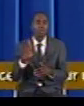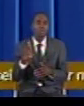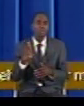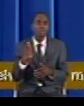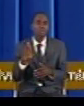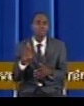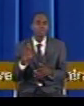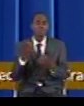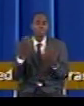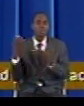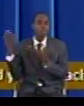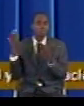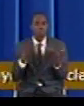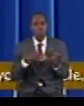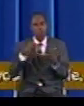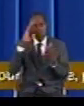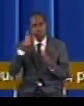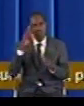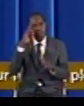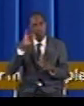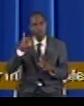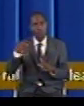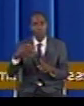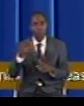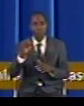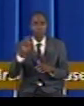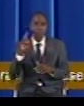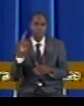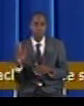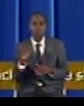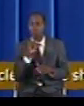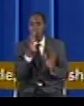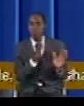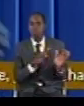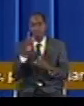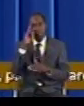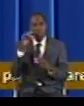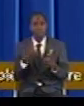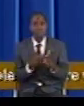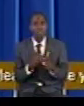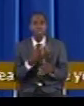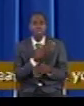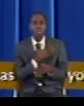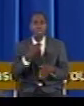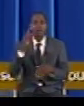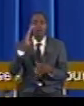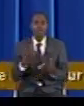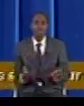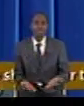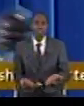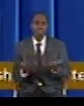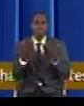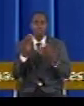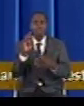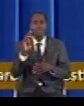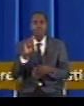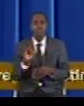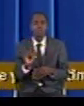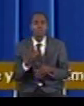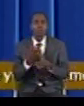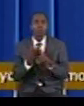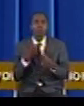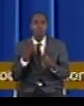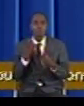students for Jesus One. I did not plan for it. And God lifted me from shame